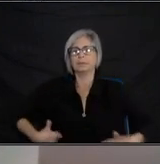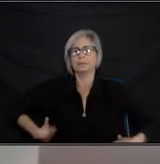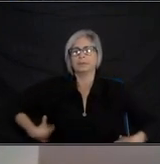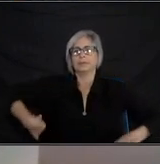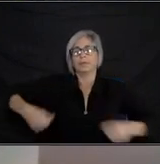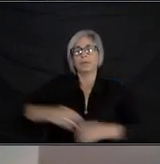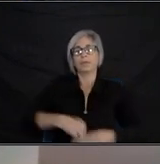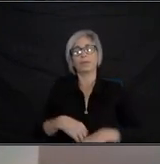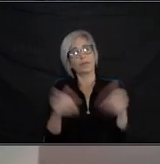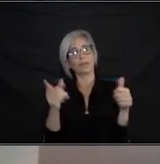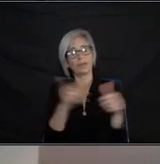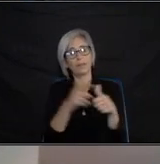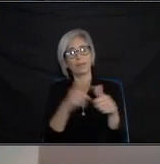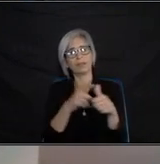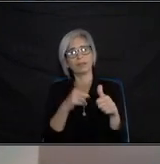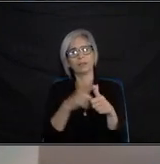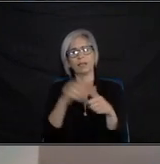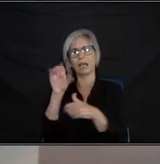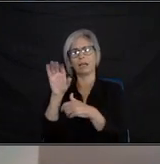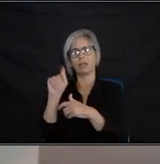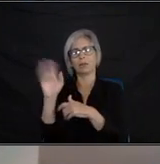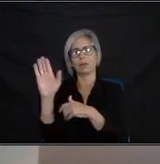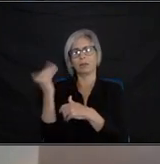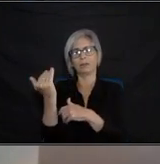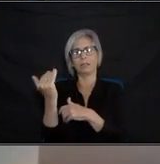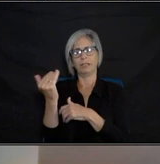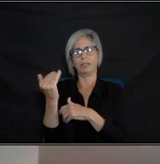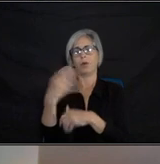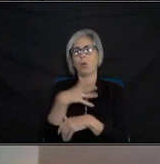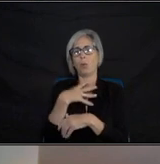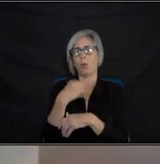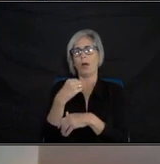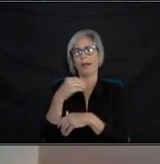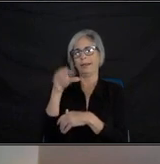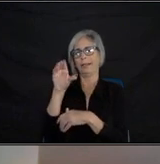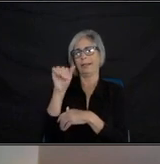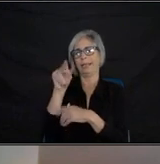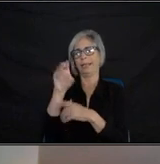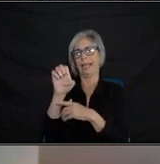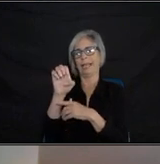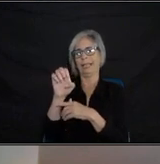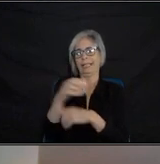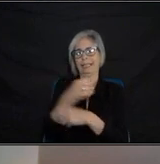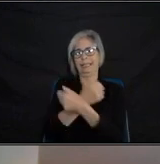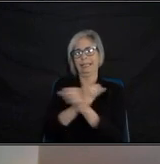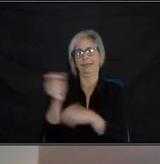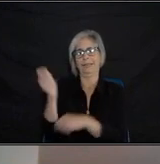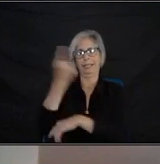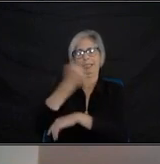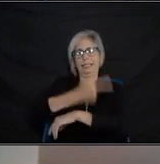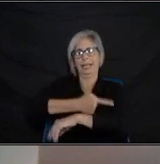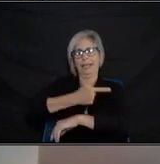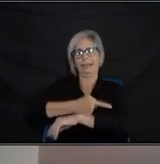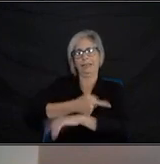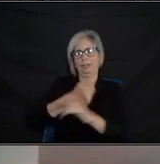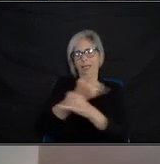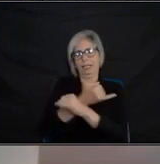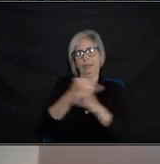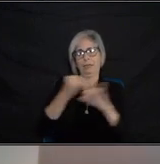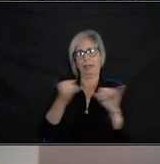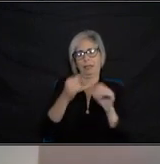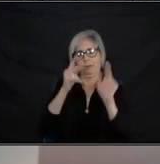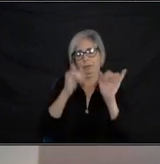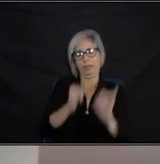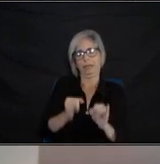Our first proclamation is for October 15, 2020 is White Cane Safety Day in recognition of the growing independence and self-sufficiency of individuals